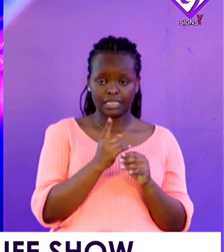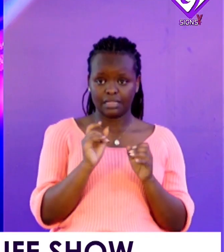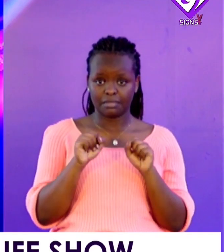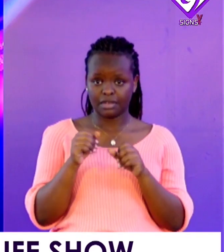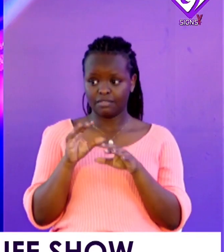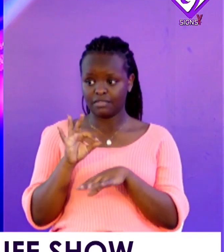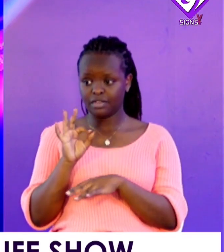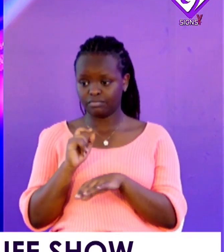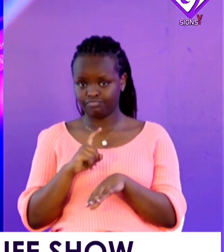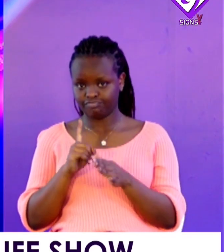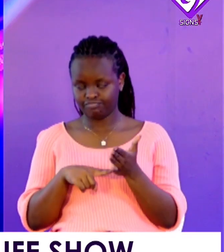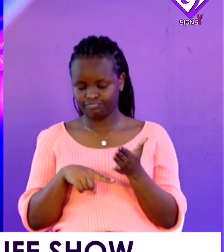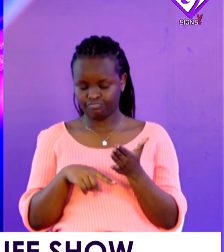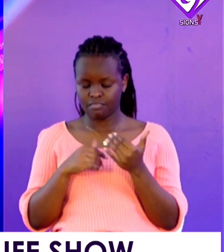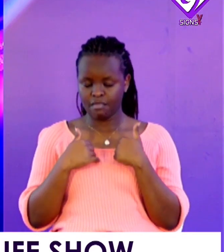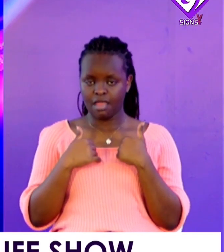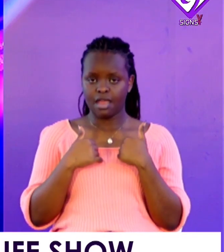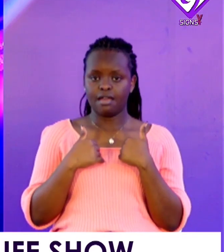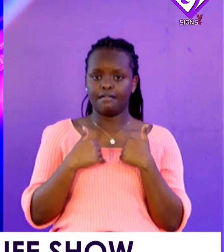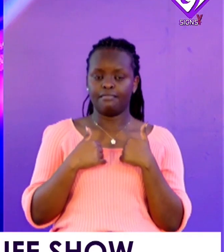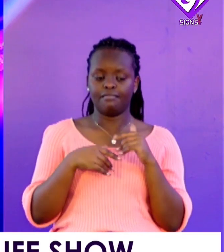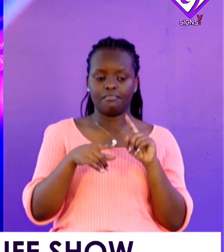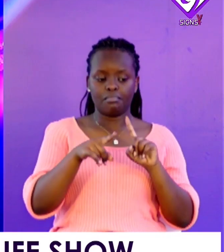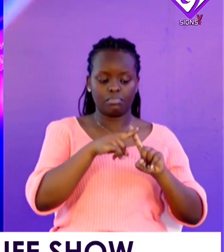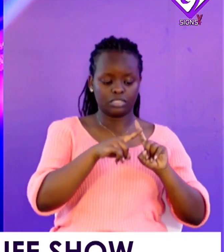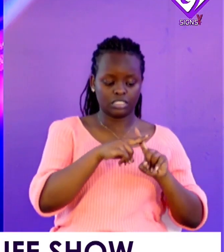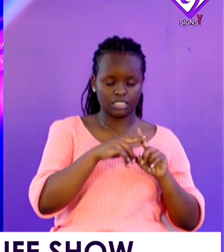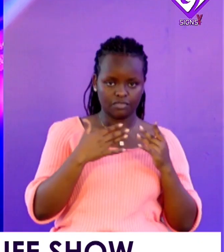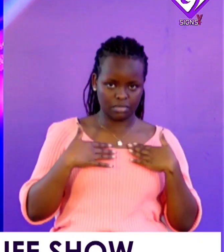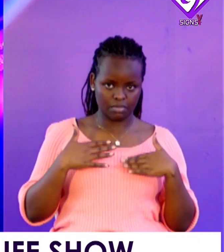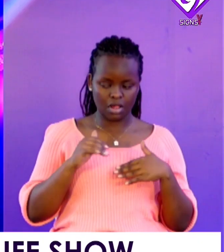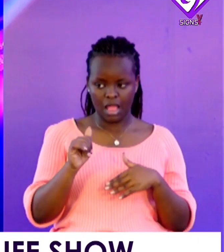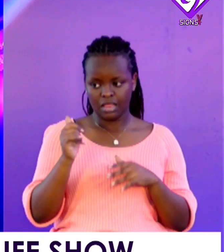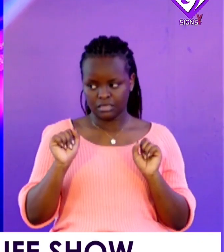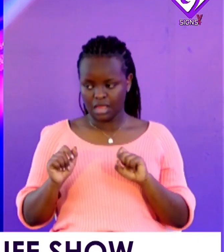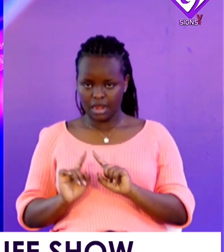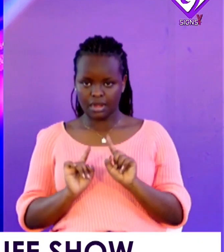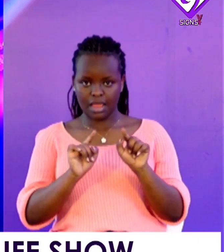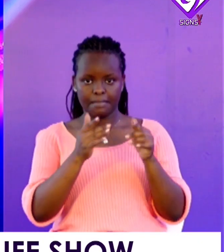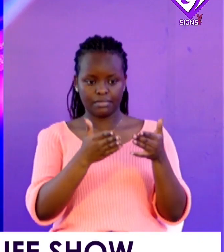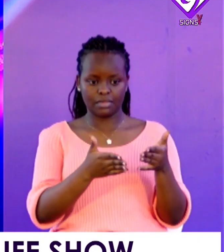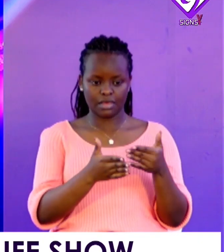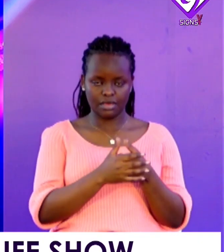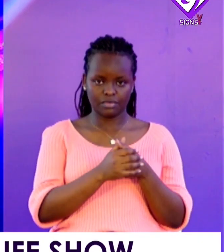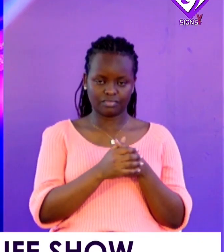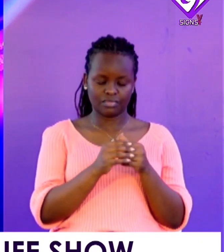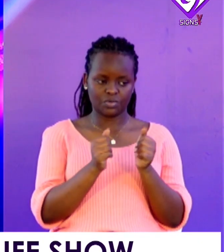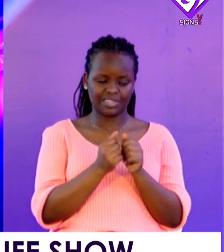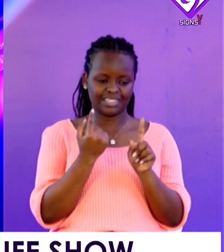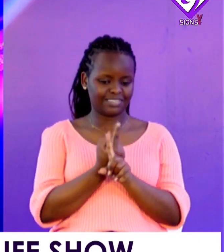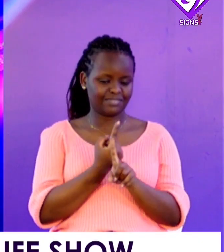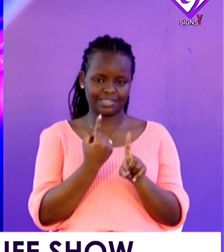that there are those who are positive. There are others who may come there with